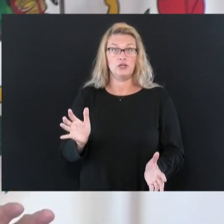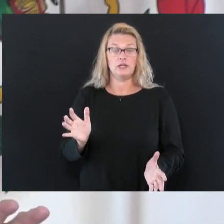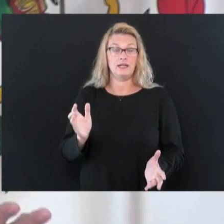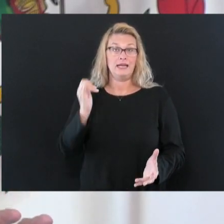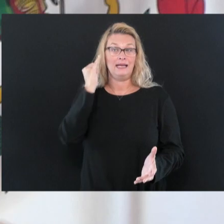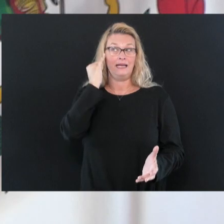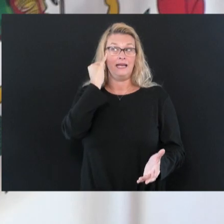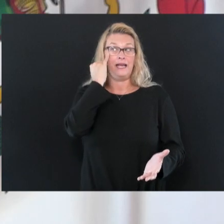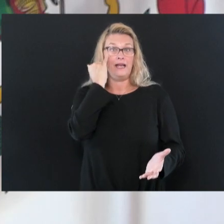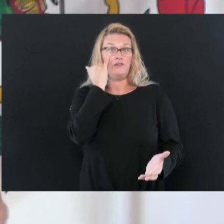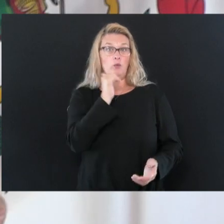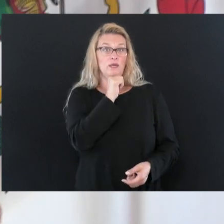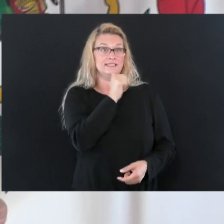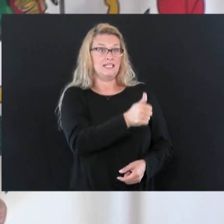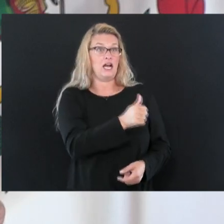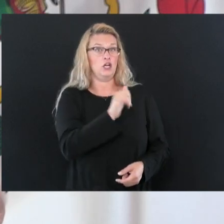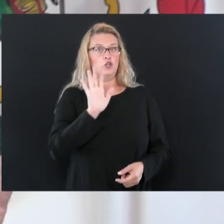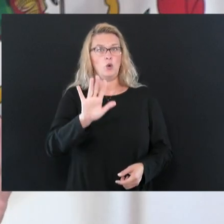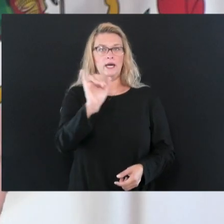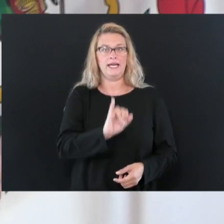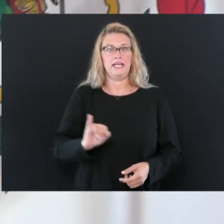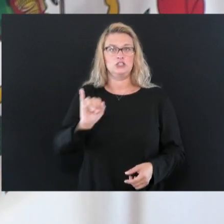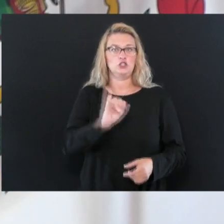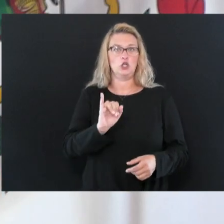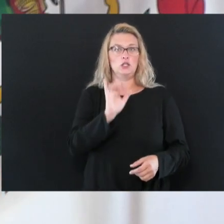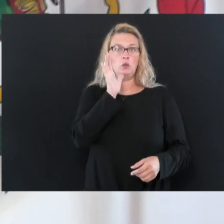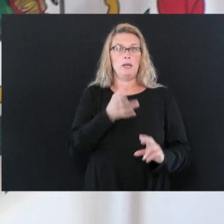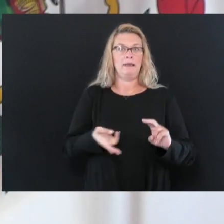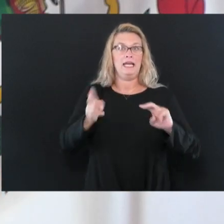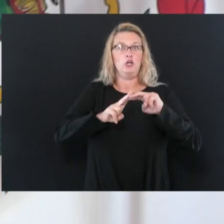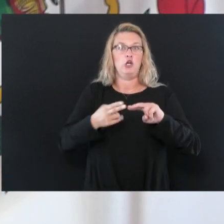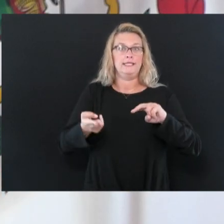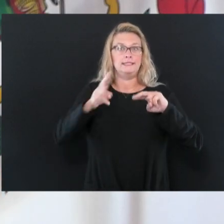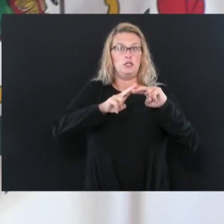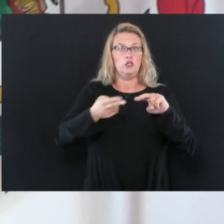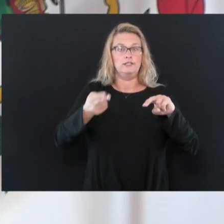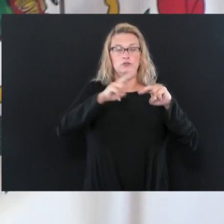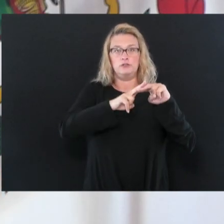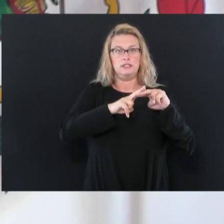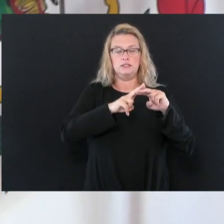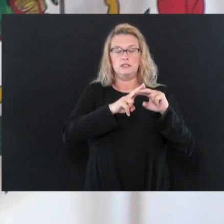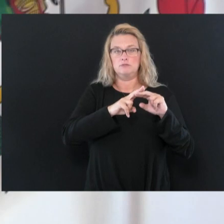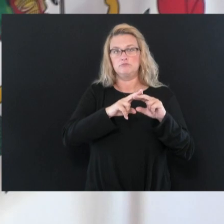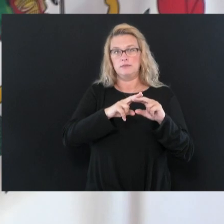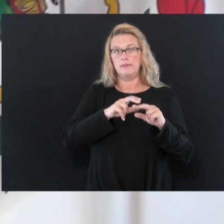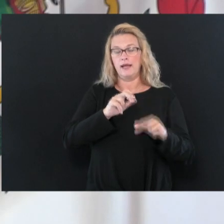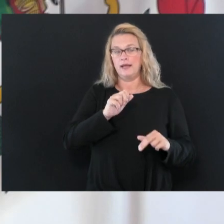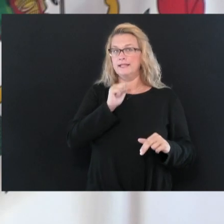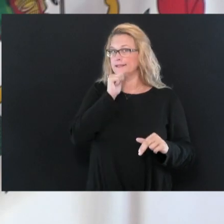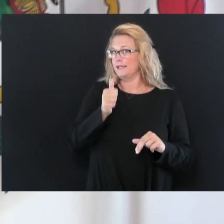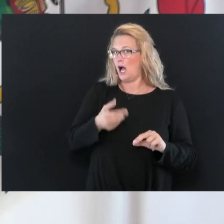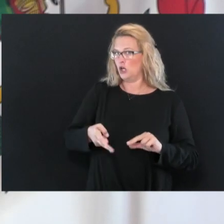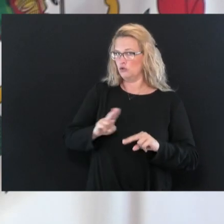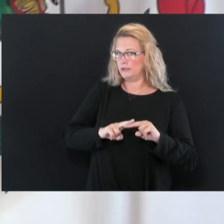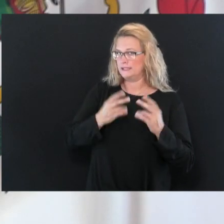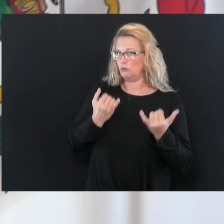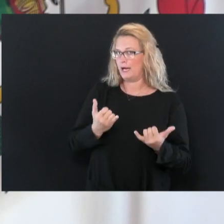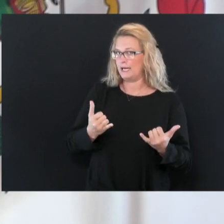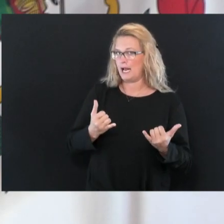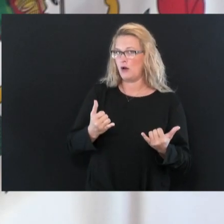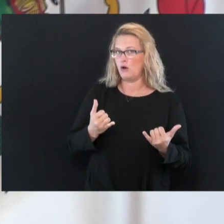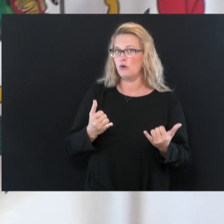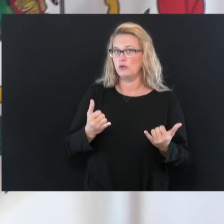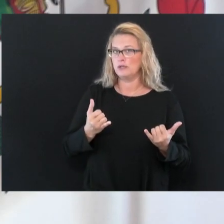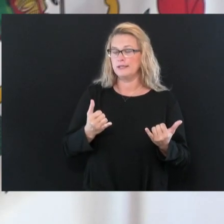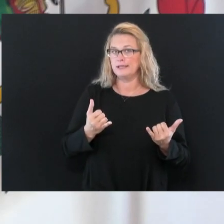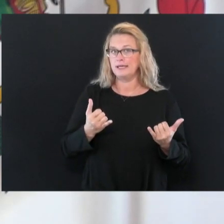weren't, the insurance premiums would be shooting through the roof, and it is sound. And with what we've had to do